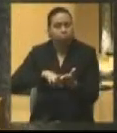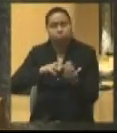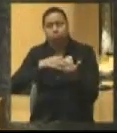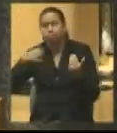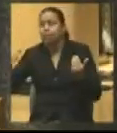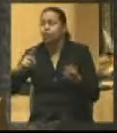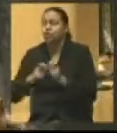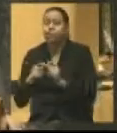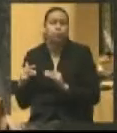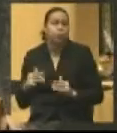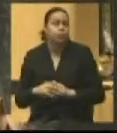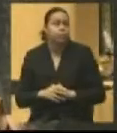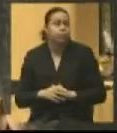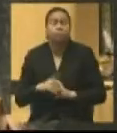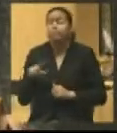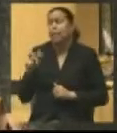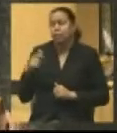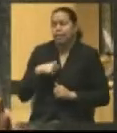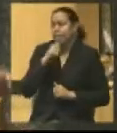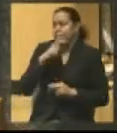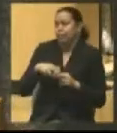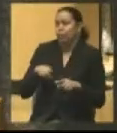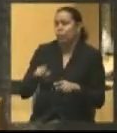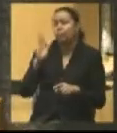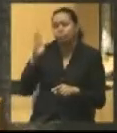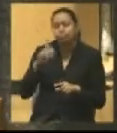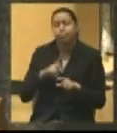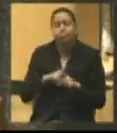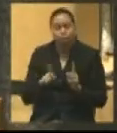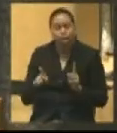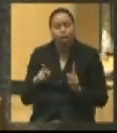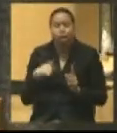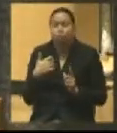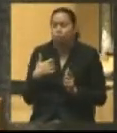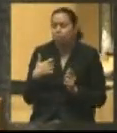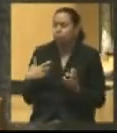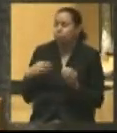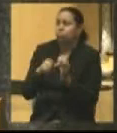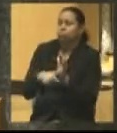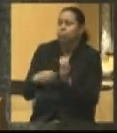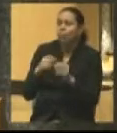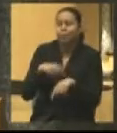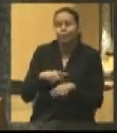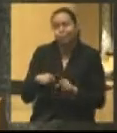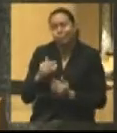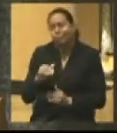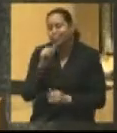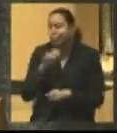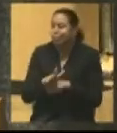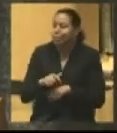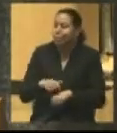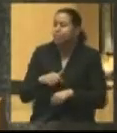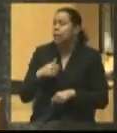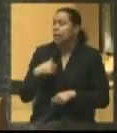then there's something else. I didn't mention it in my talk, but because it's something I wanted to spend a lot more time on and didn't have enough time to do. But